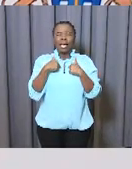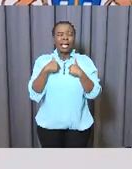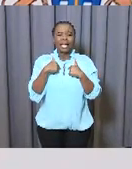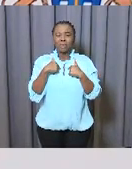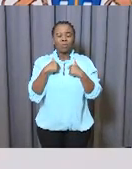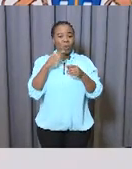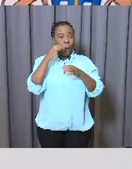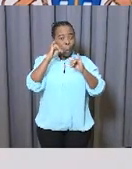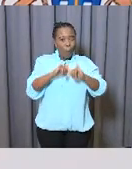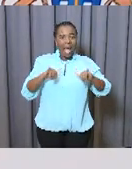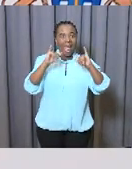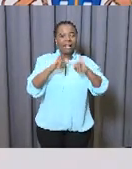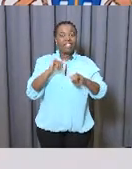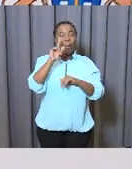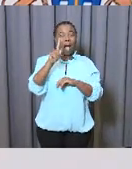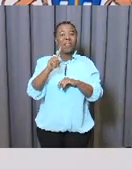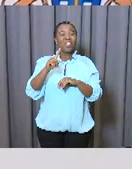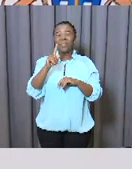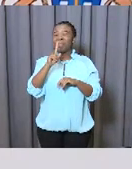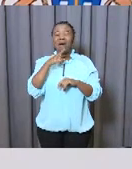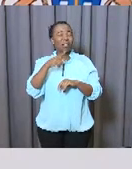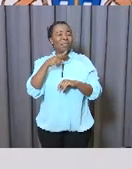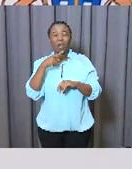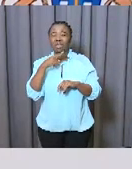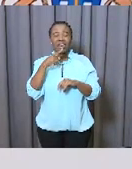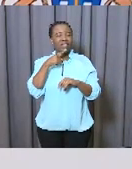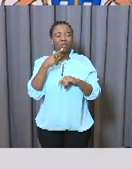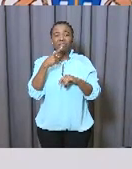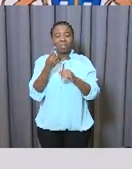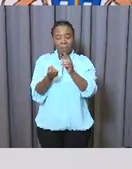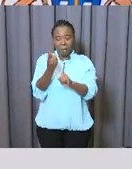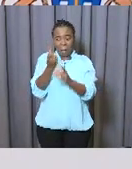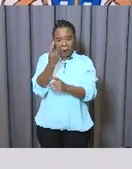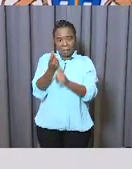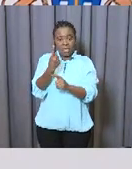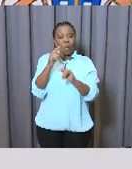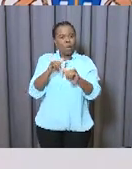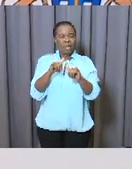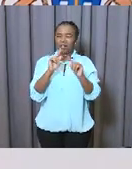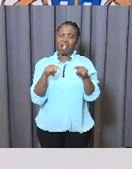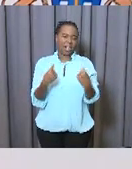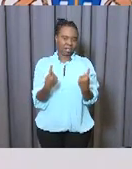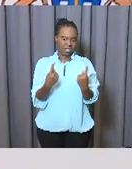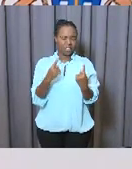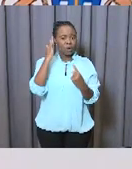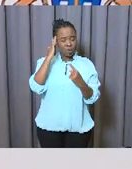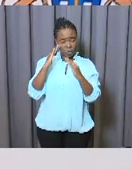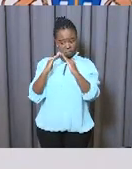are 1,000 cases, especially in the townships, because of the potential